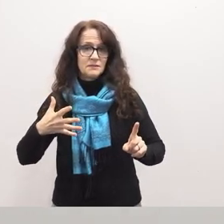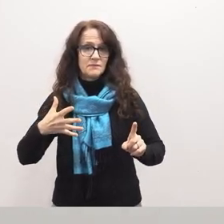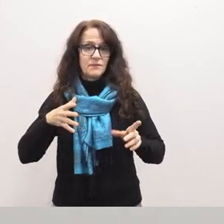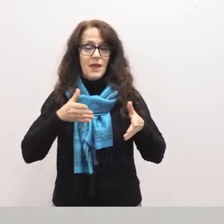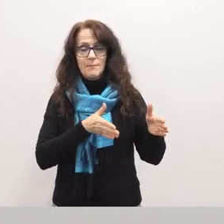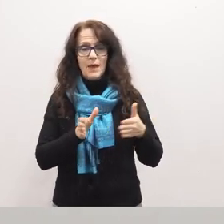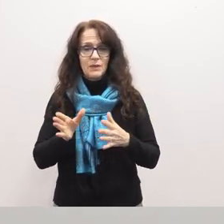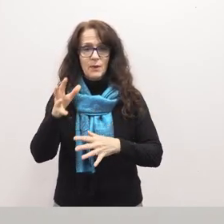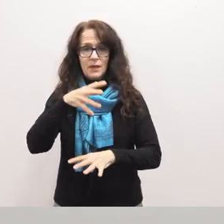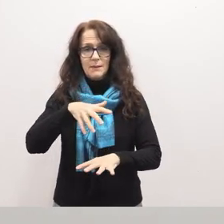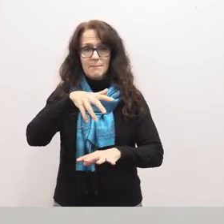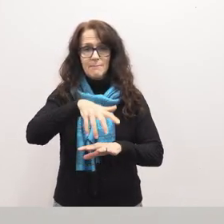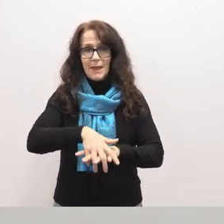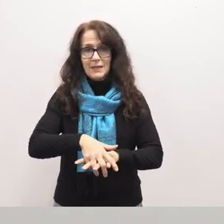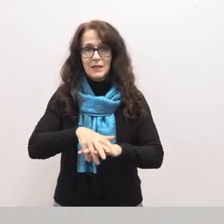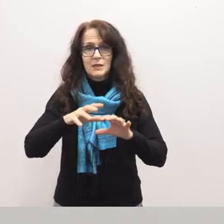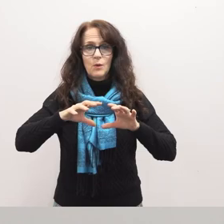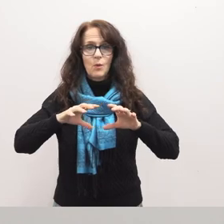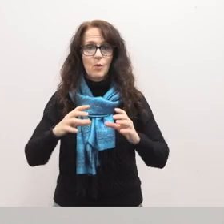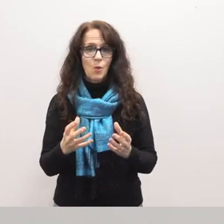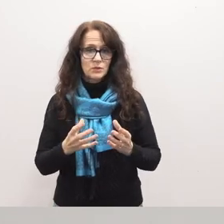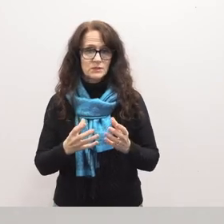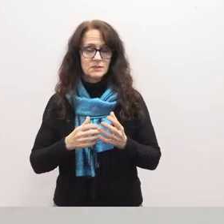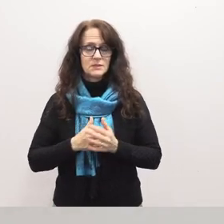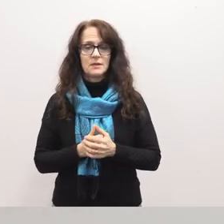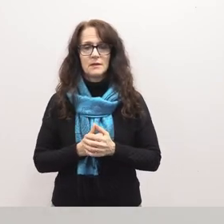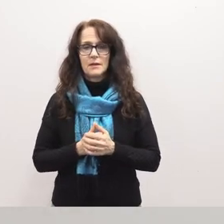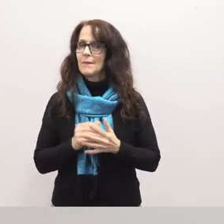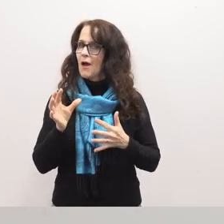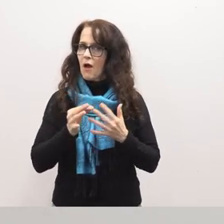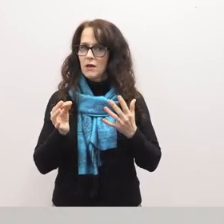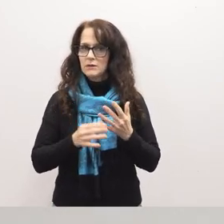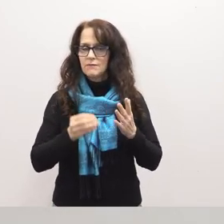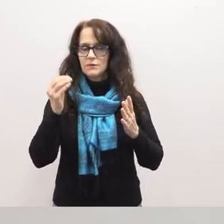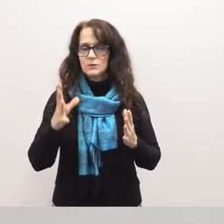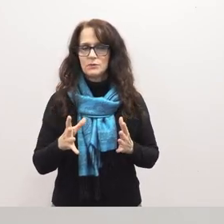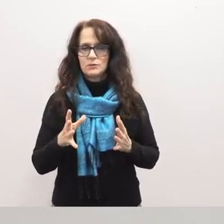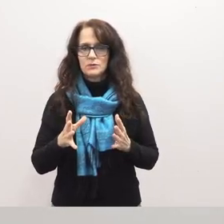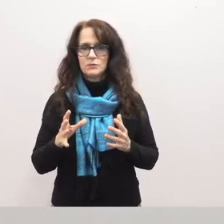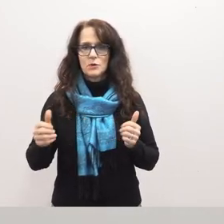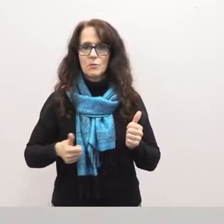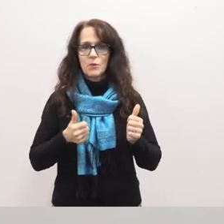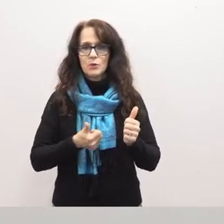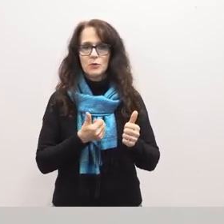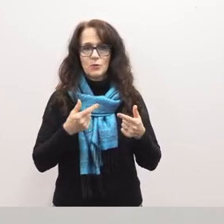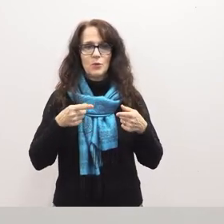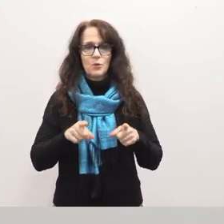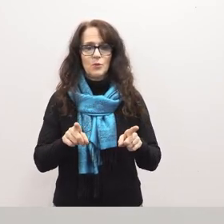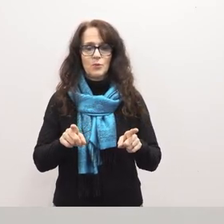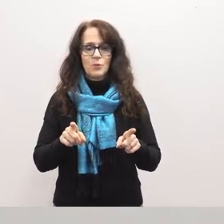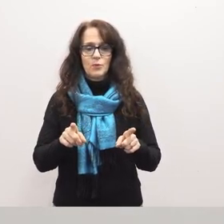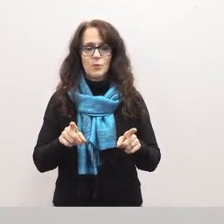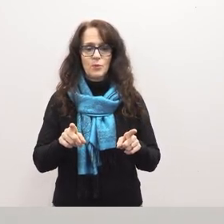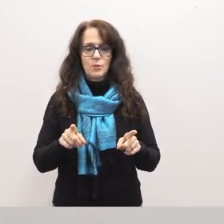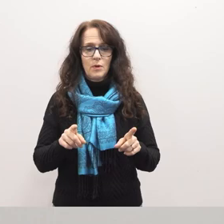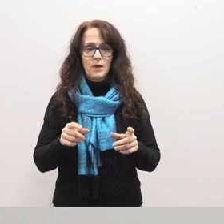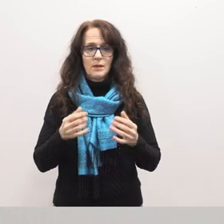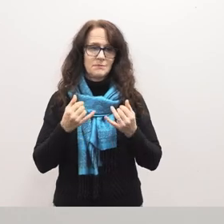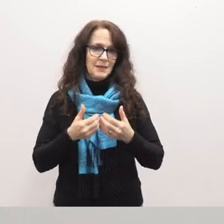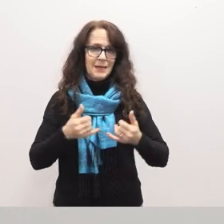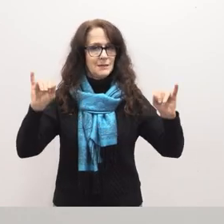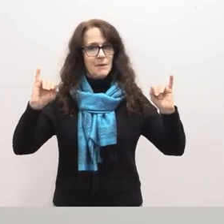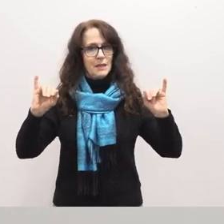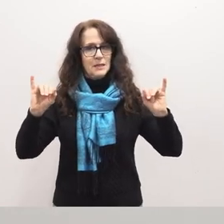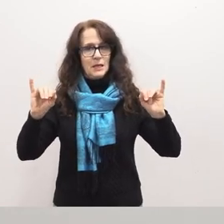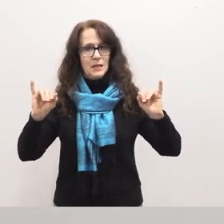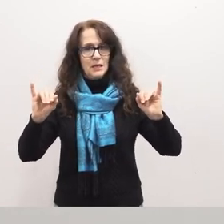course. And then, of course, there's still that option for students to pursue dual enrollment courses on their own outside